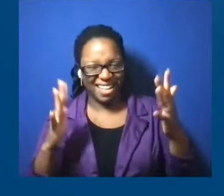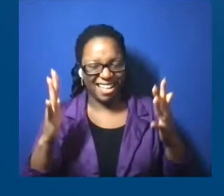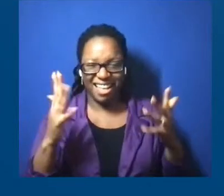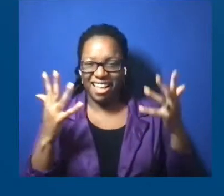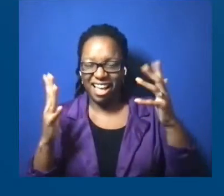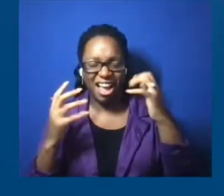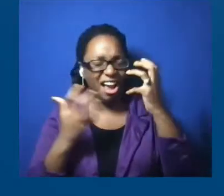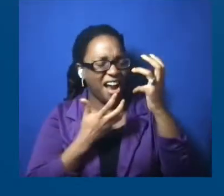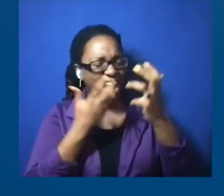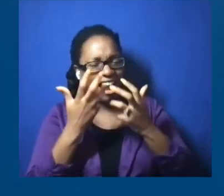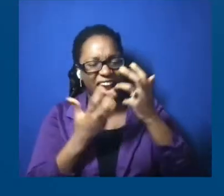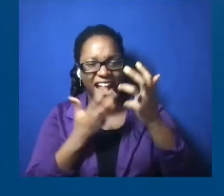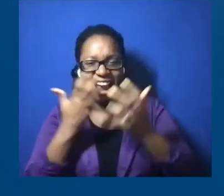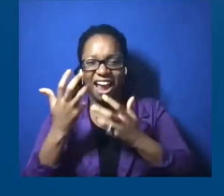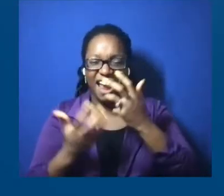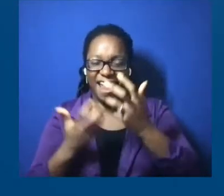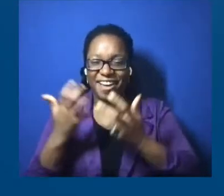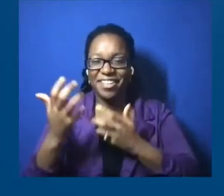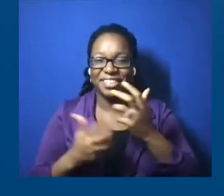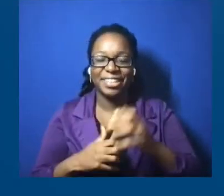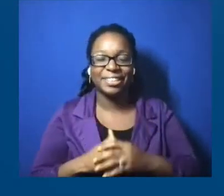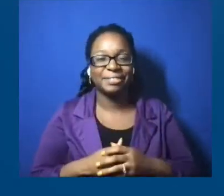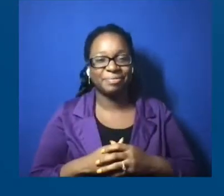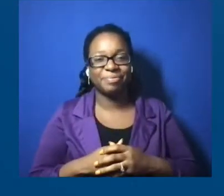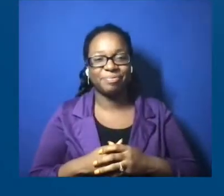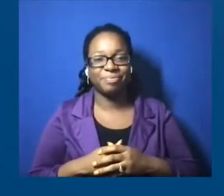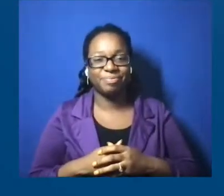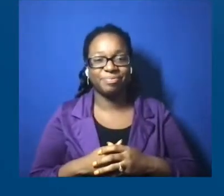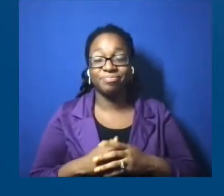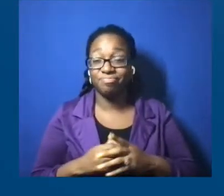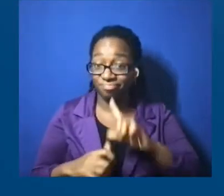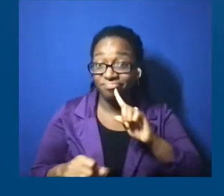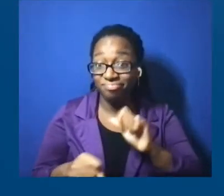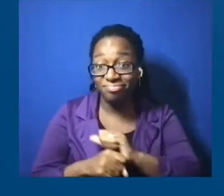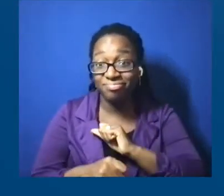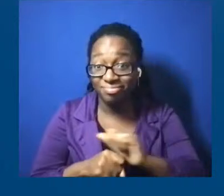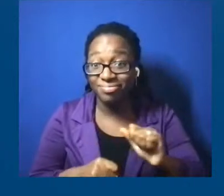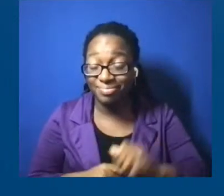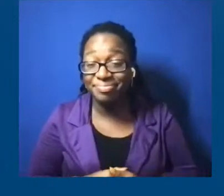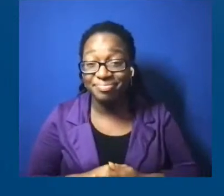because of your talking, I really mean it.